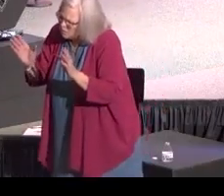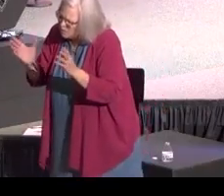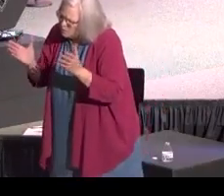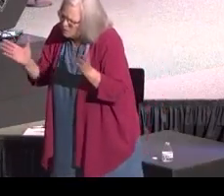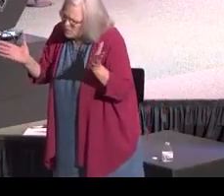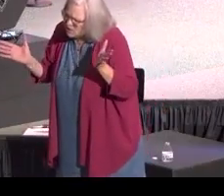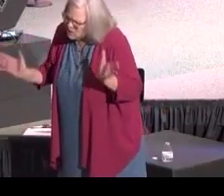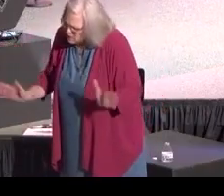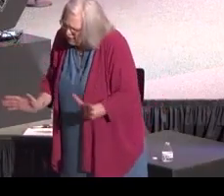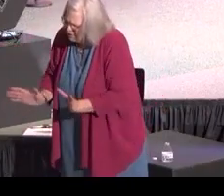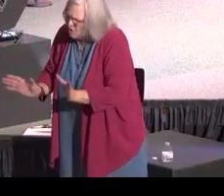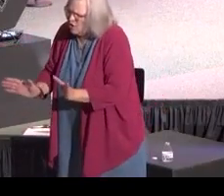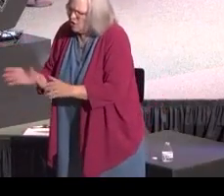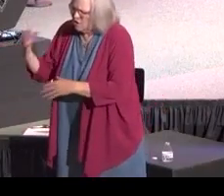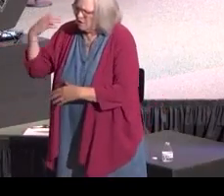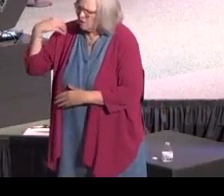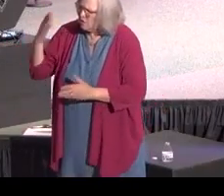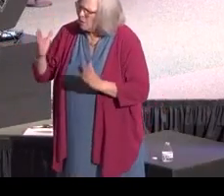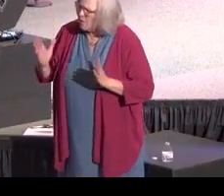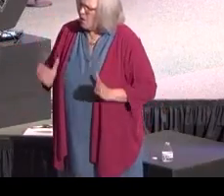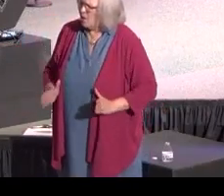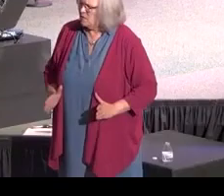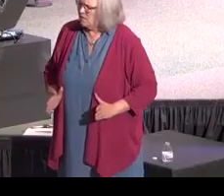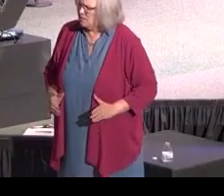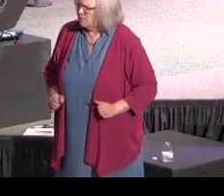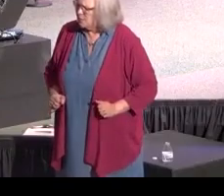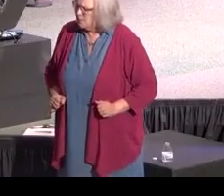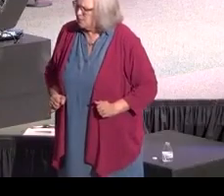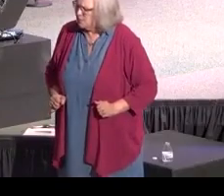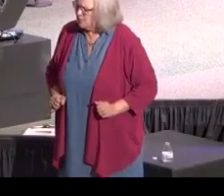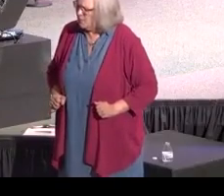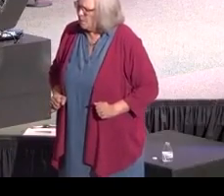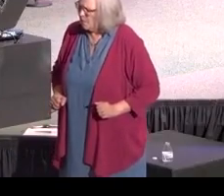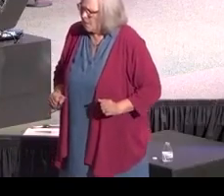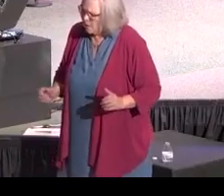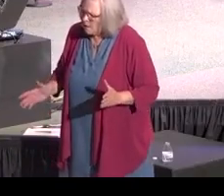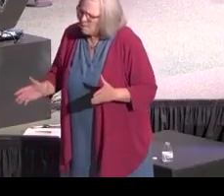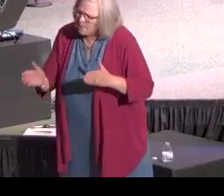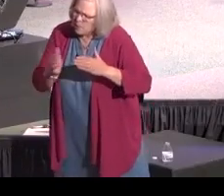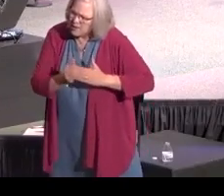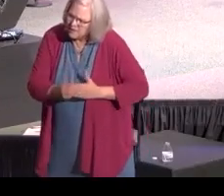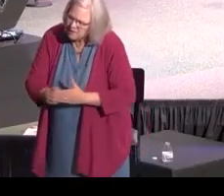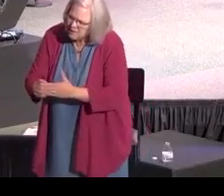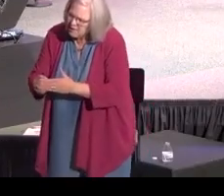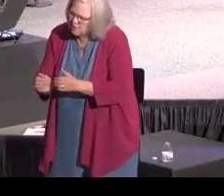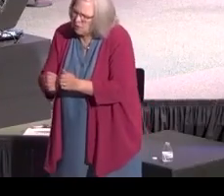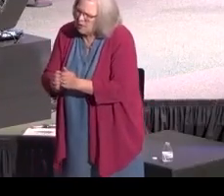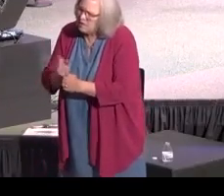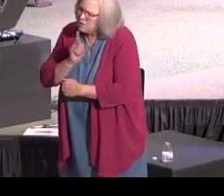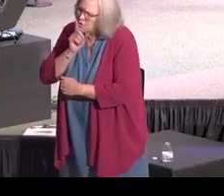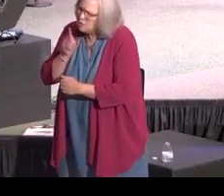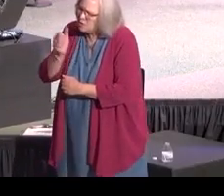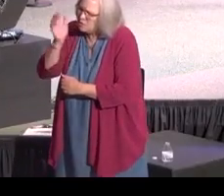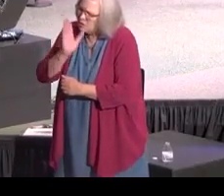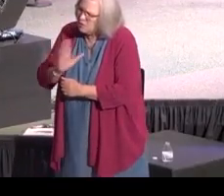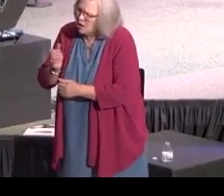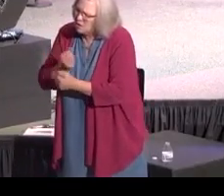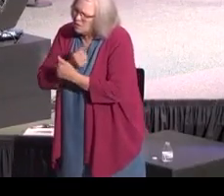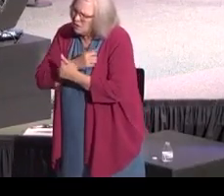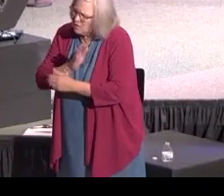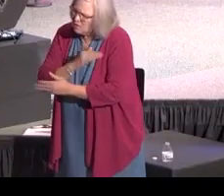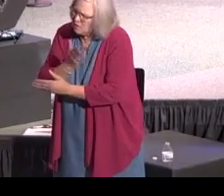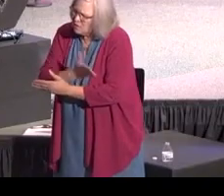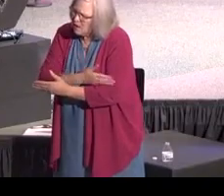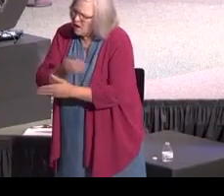that. I'm sure those changes came, but what he leads with is the truth about God's love and his